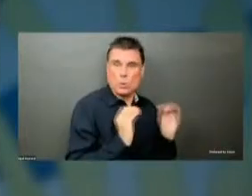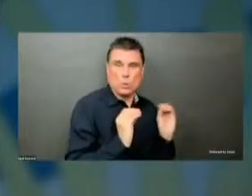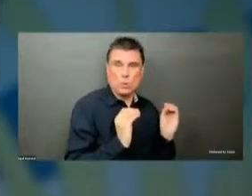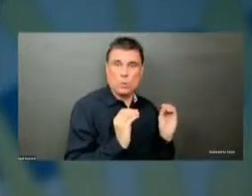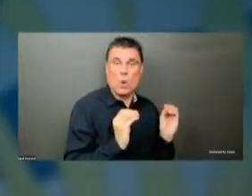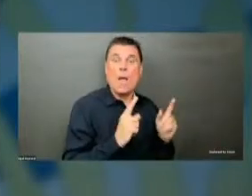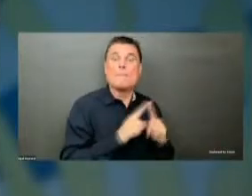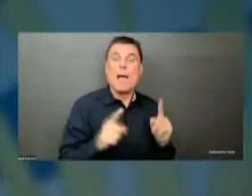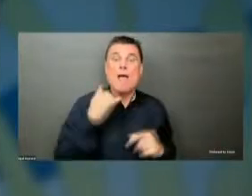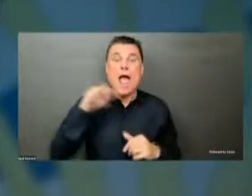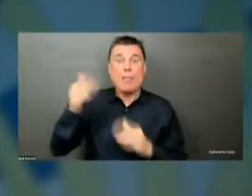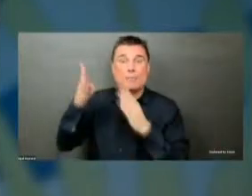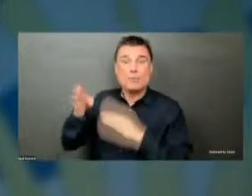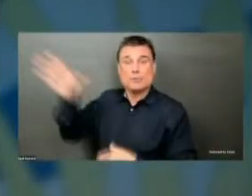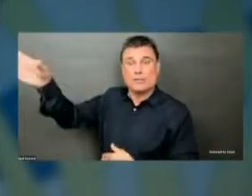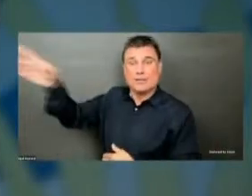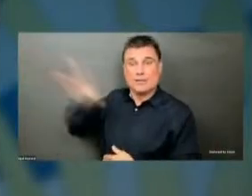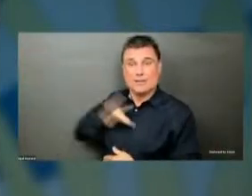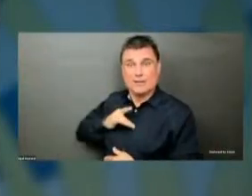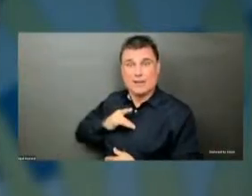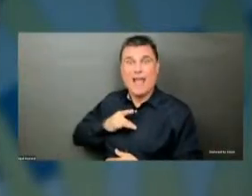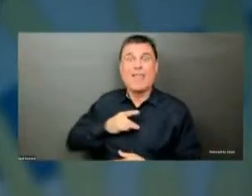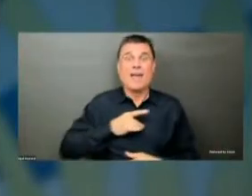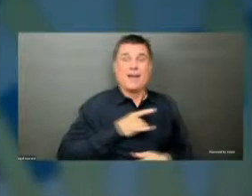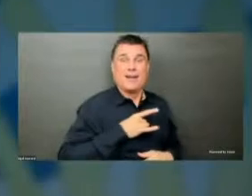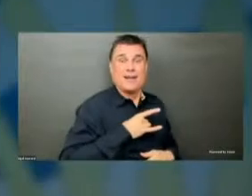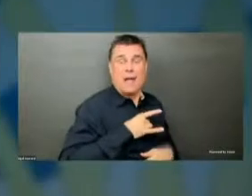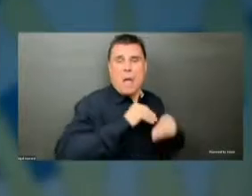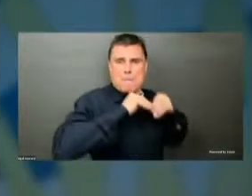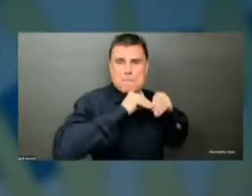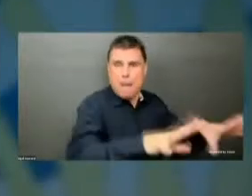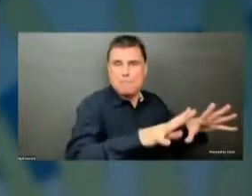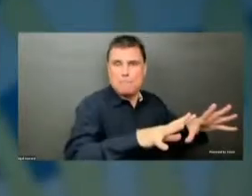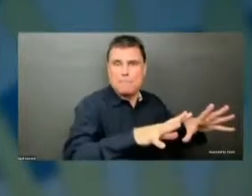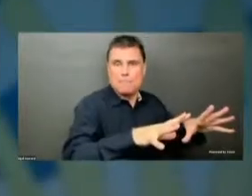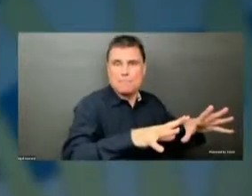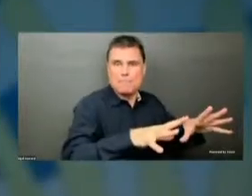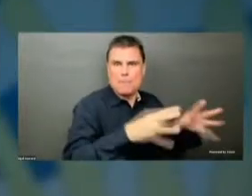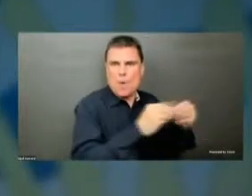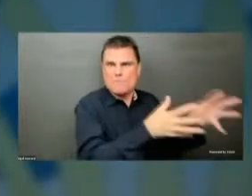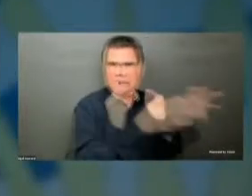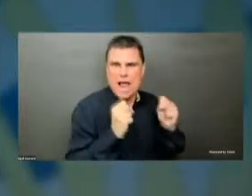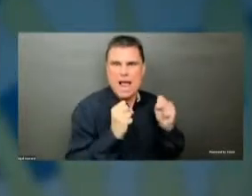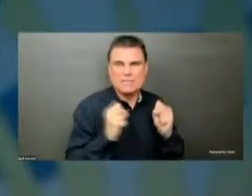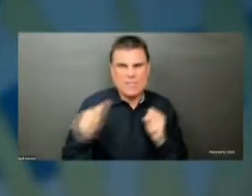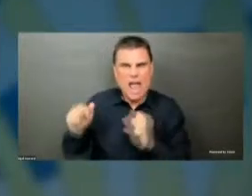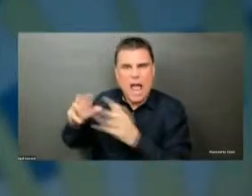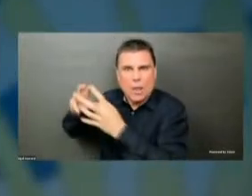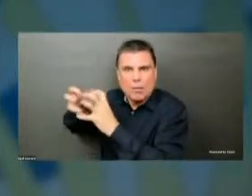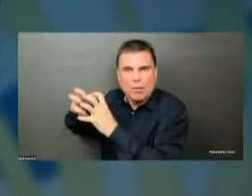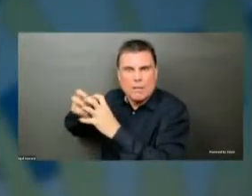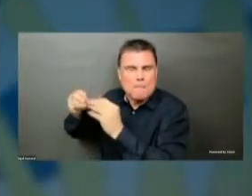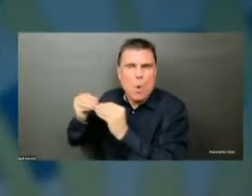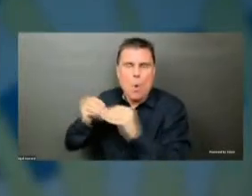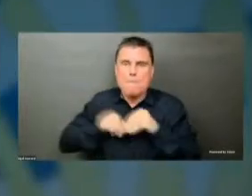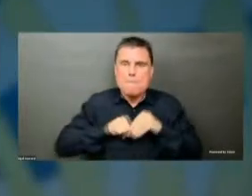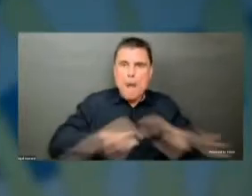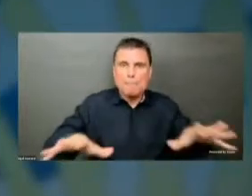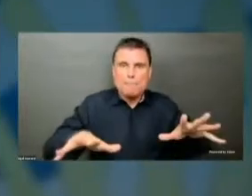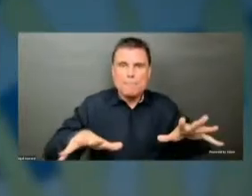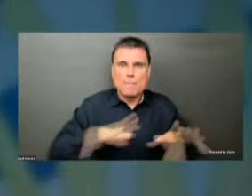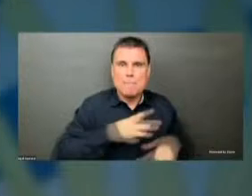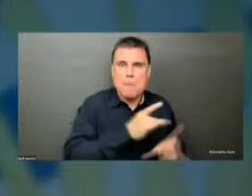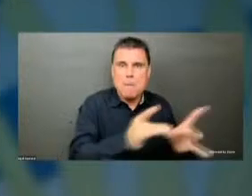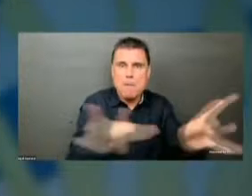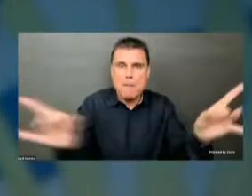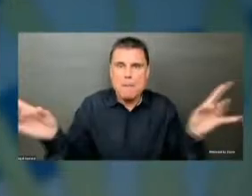spreader events, where a person can transmit to many others. So when we look at an average, we have to remember that it doesn't